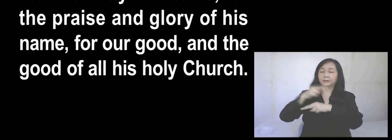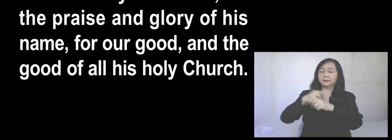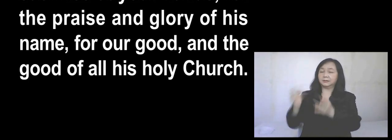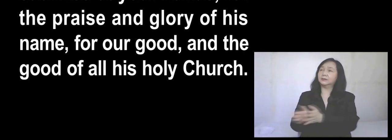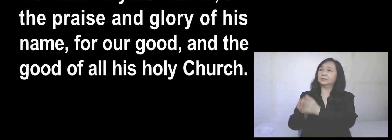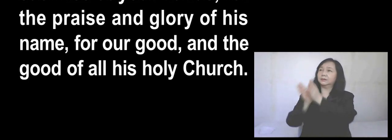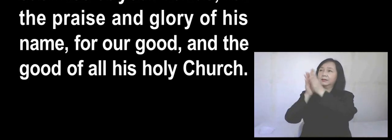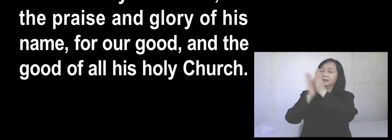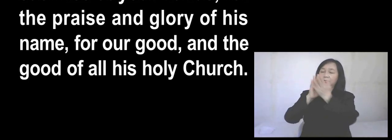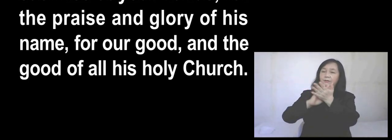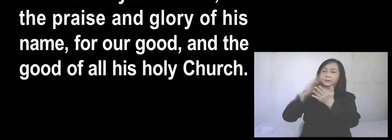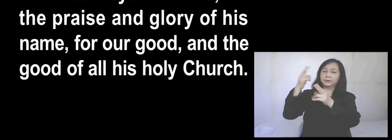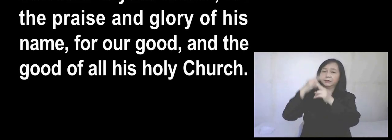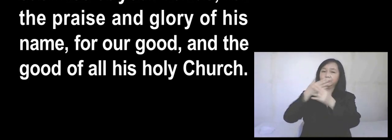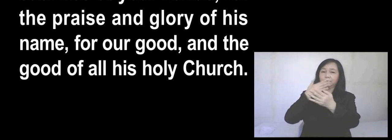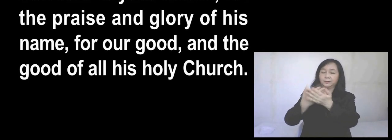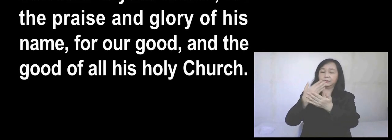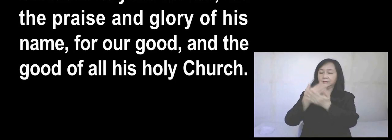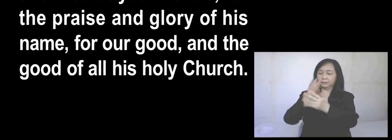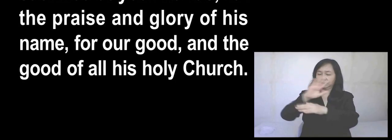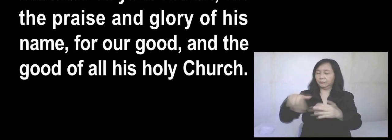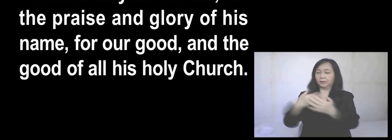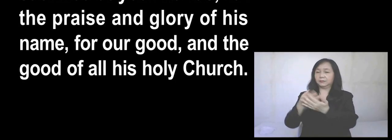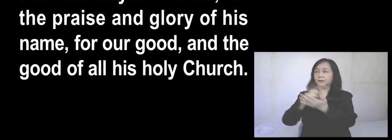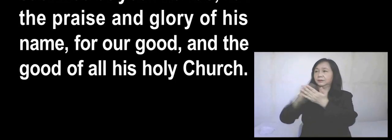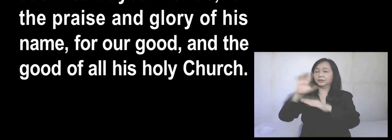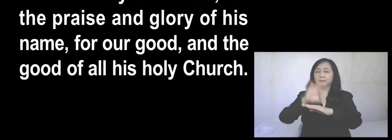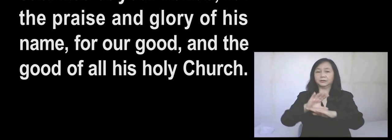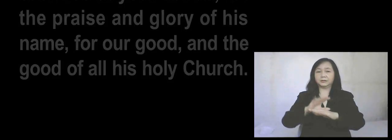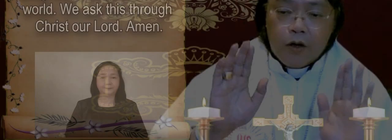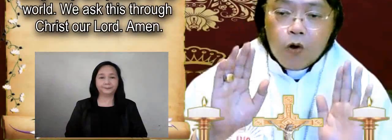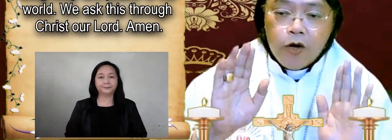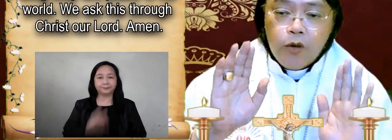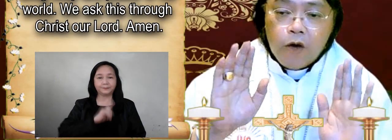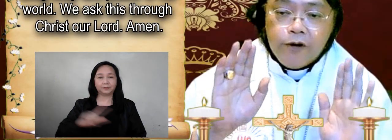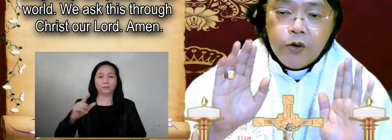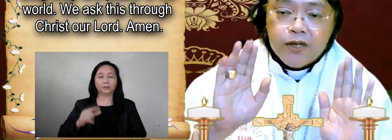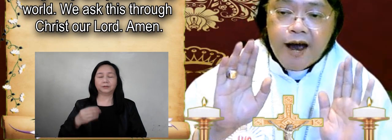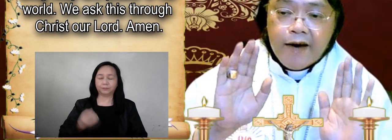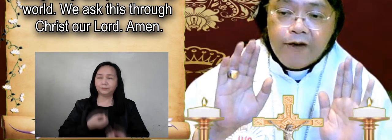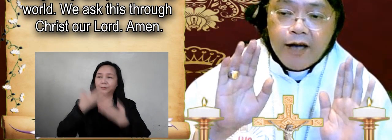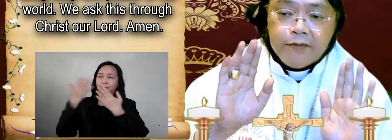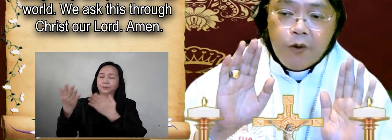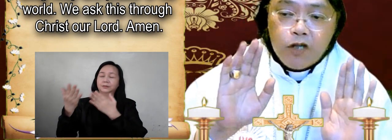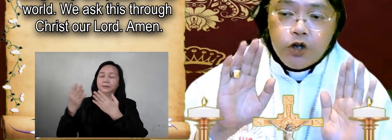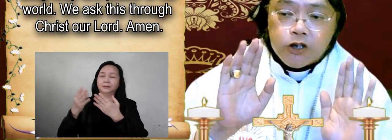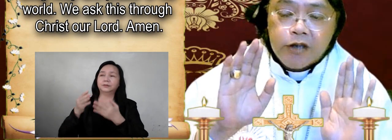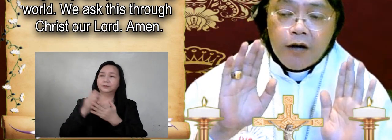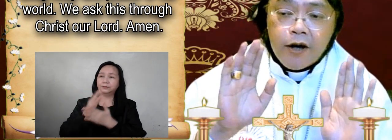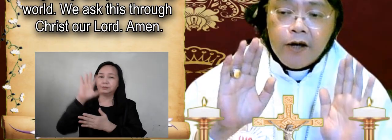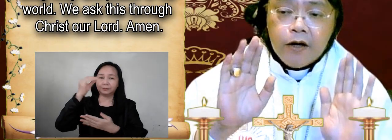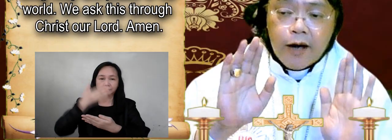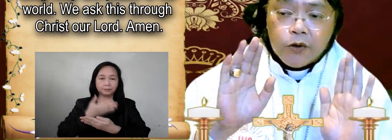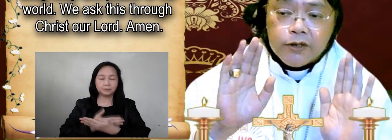praise and glory of his name, for our good and the good of all his holy church. Lord, we offer you the sacrifice by which